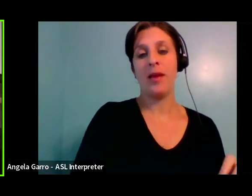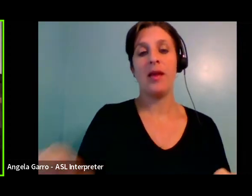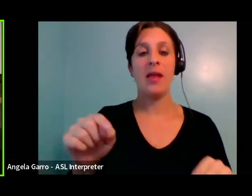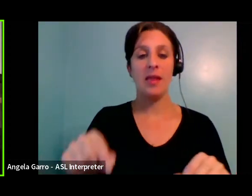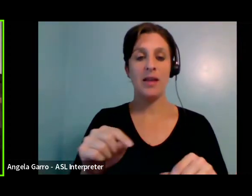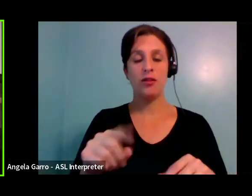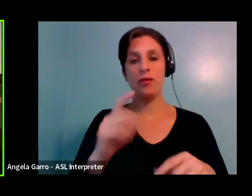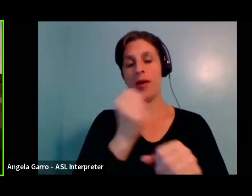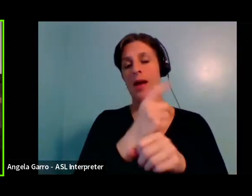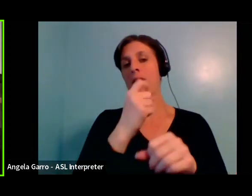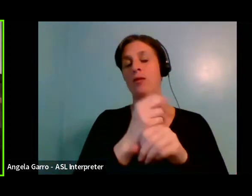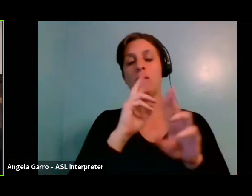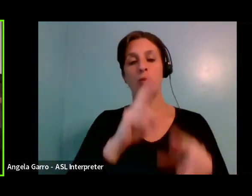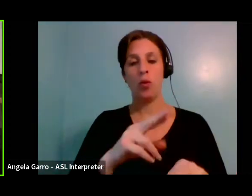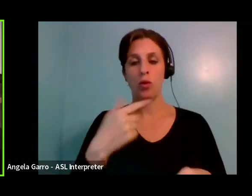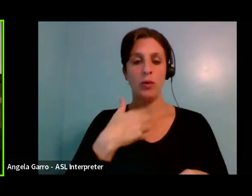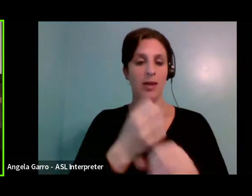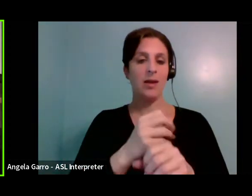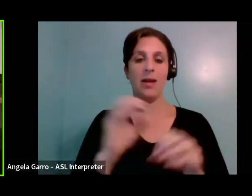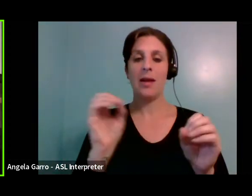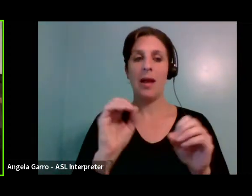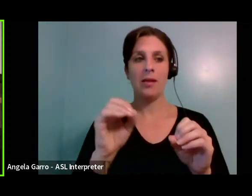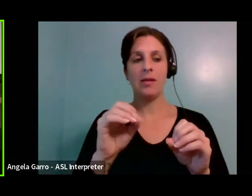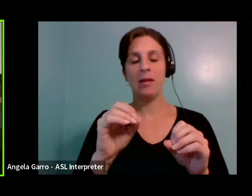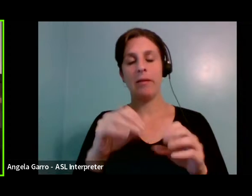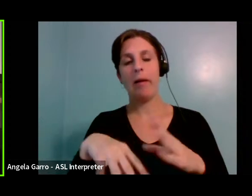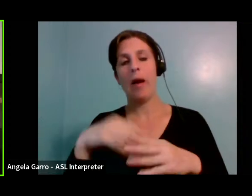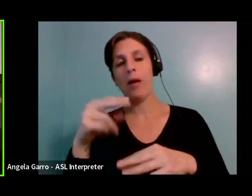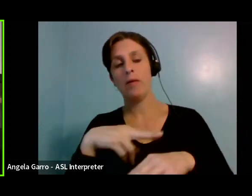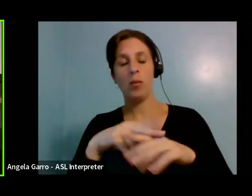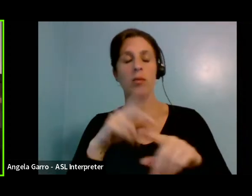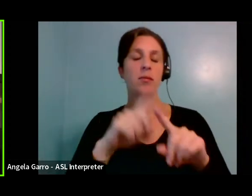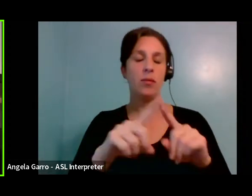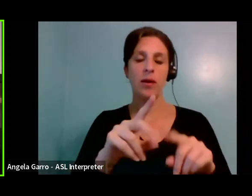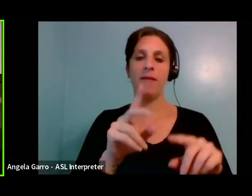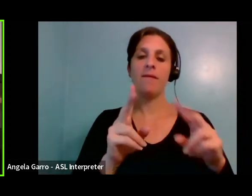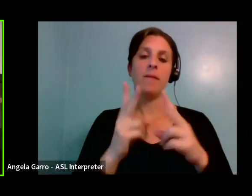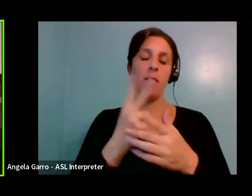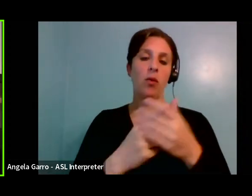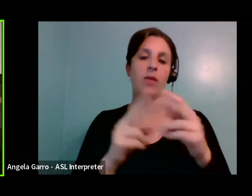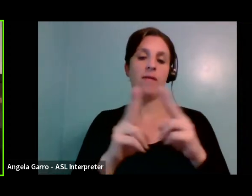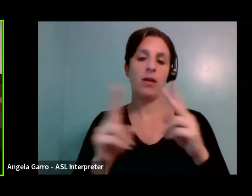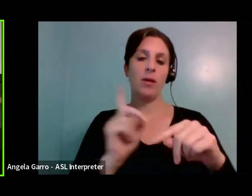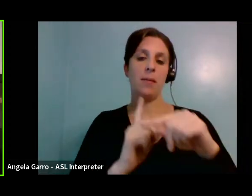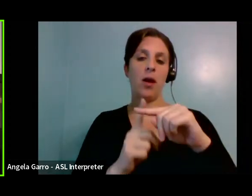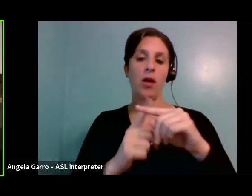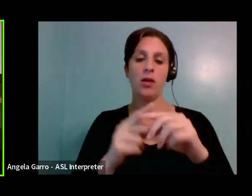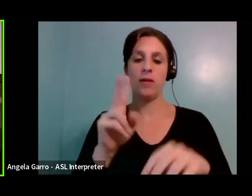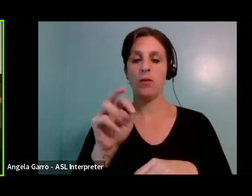reports we get, nothing out of the ordinary, but both very positive news. So thank you very much.